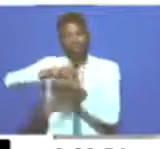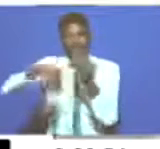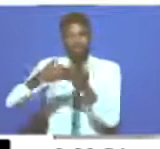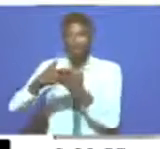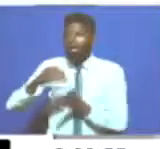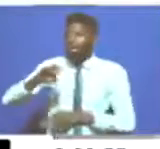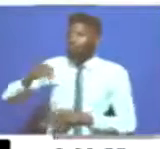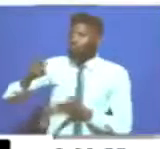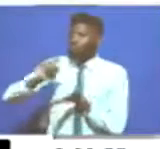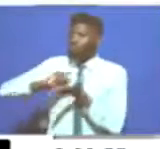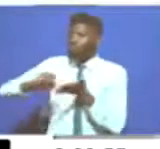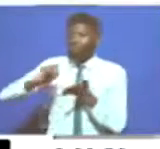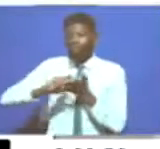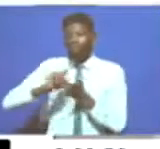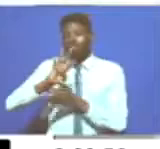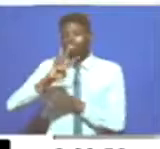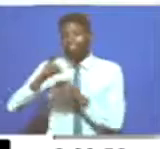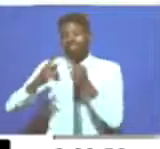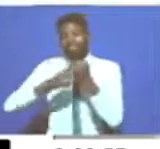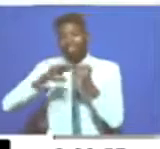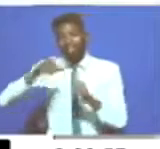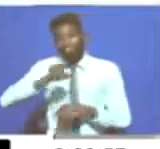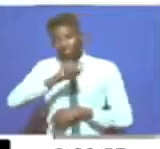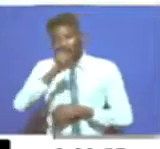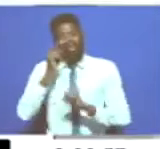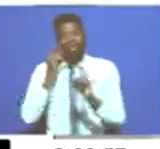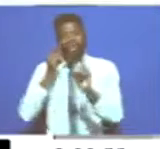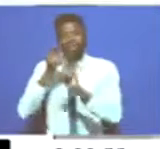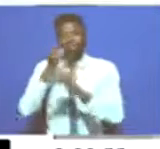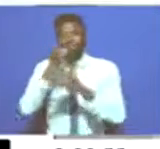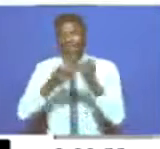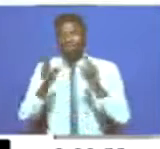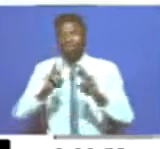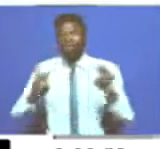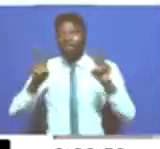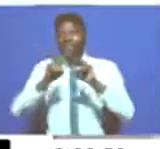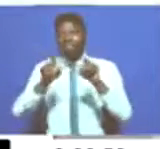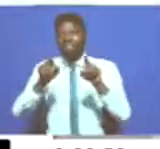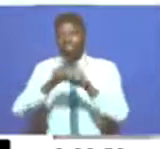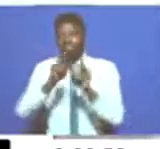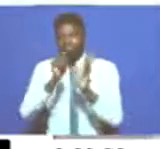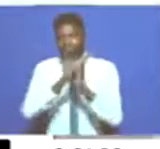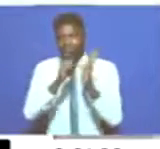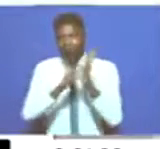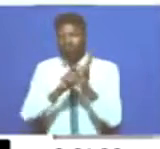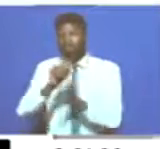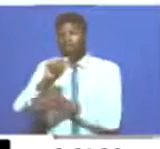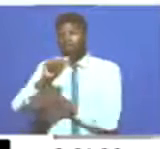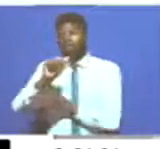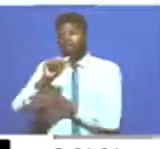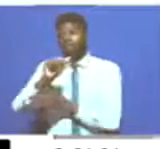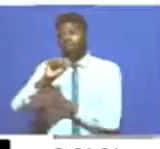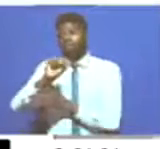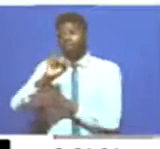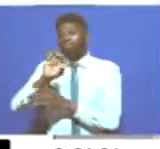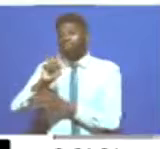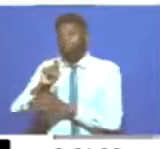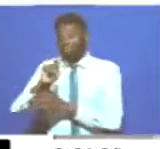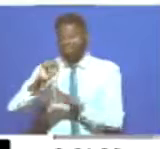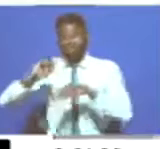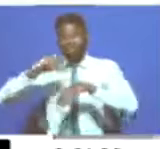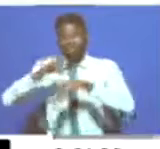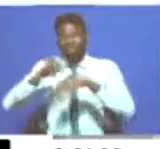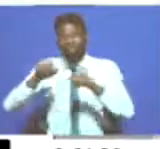counties with the aim of valuing and recording assets in both the national and county governments ahead